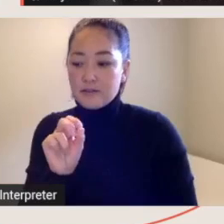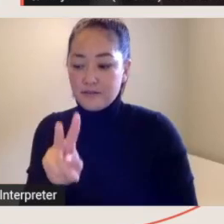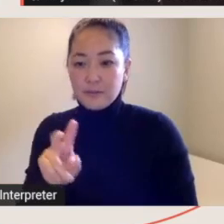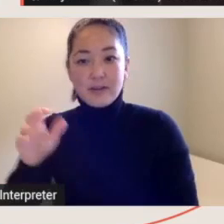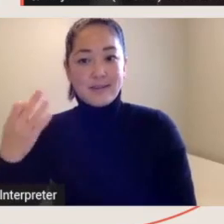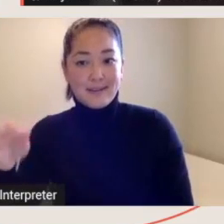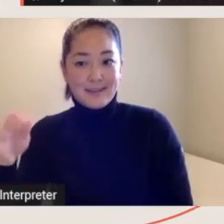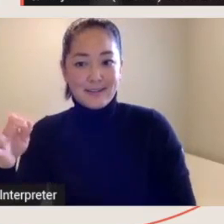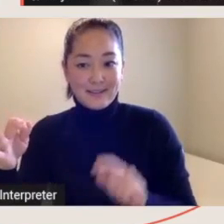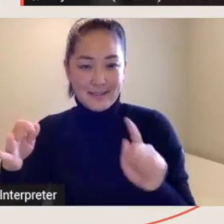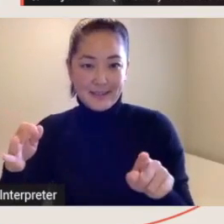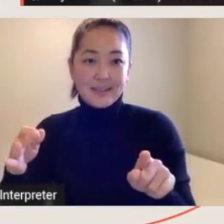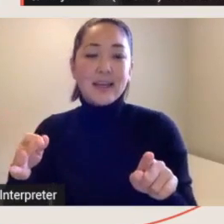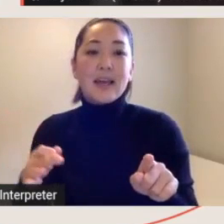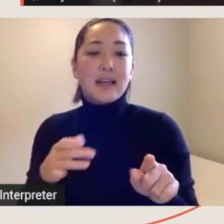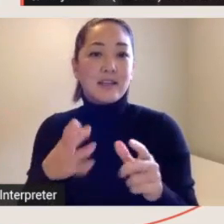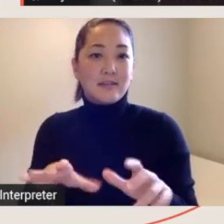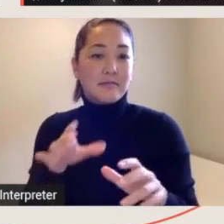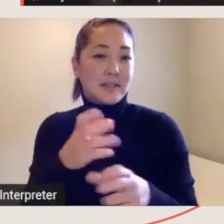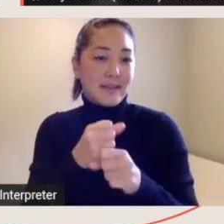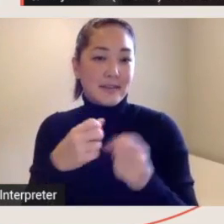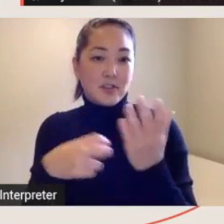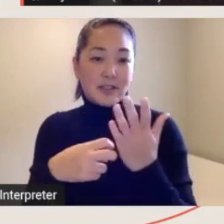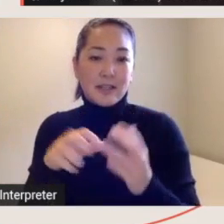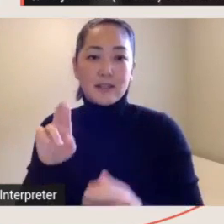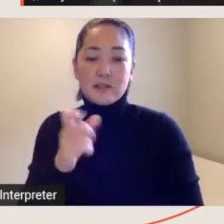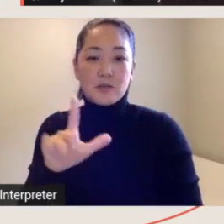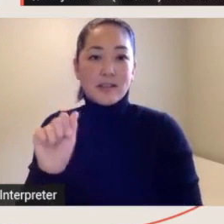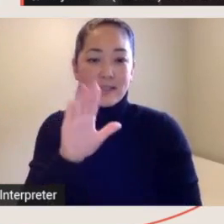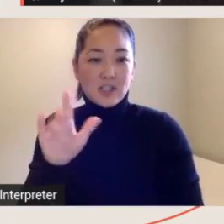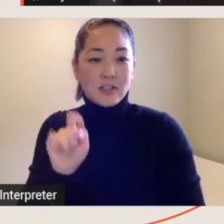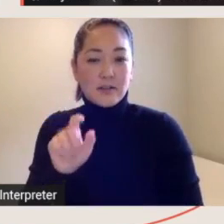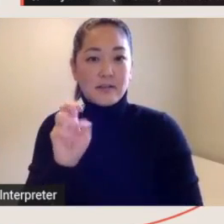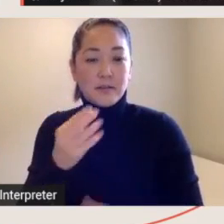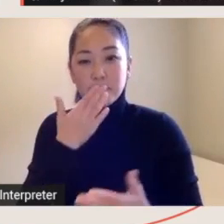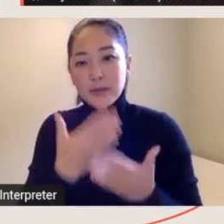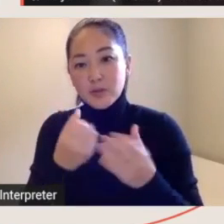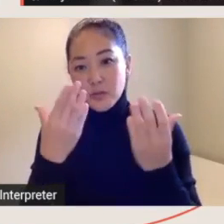at relation.com and come check out the rest of the lineup. Thank you so much, everyone.